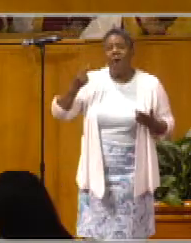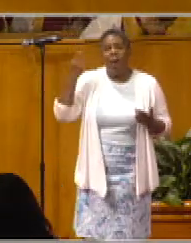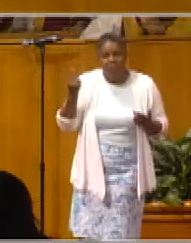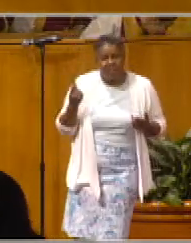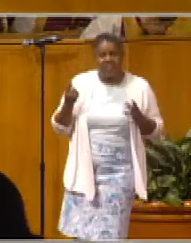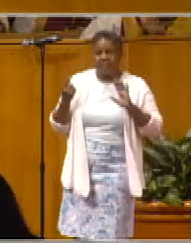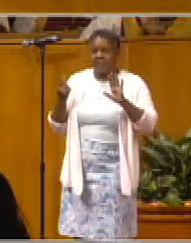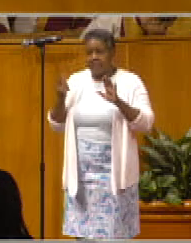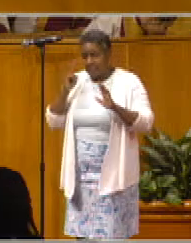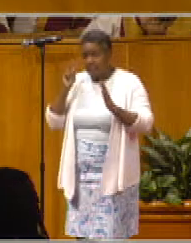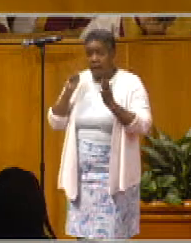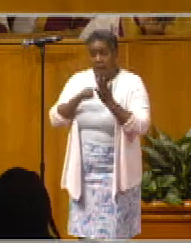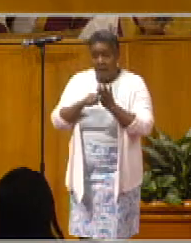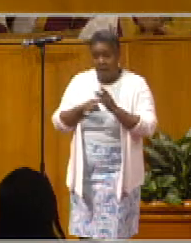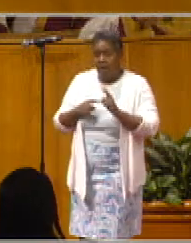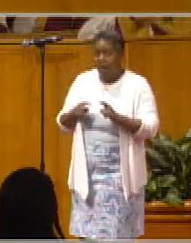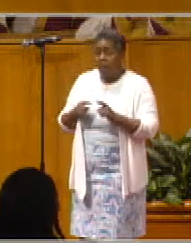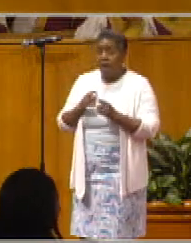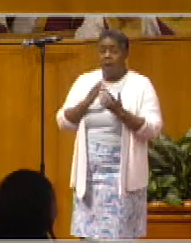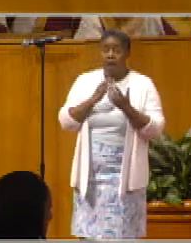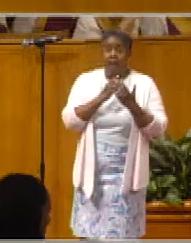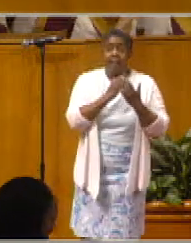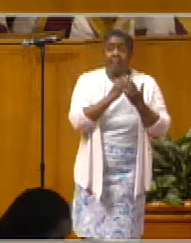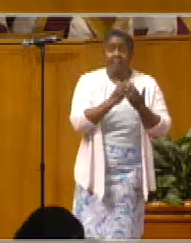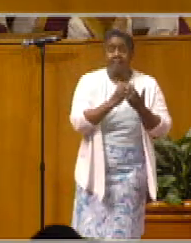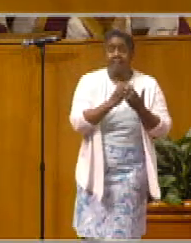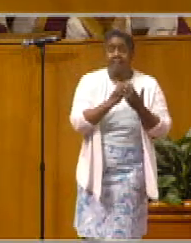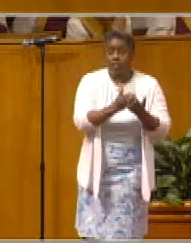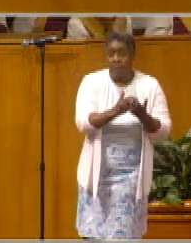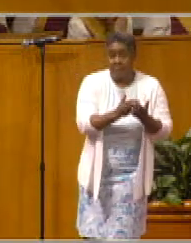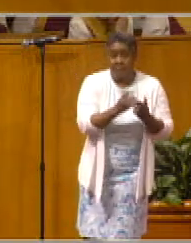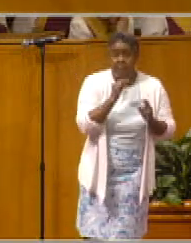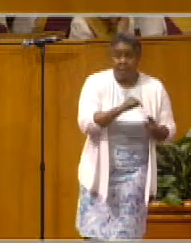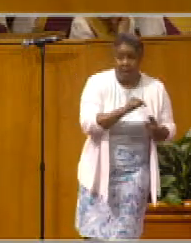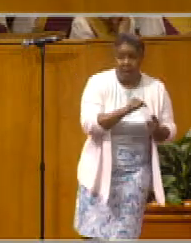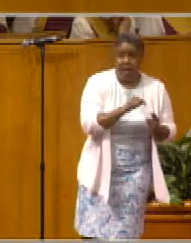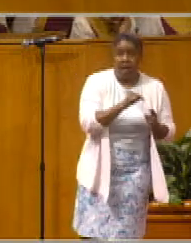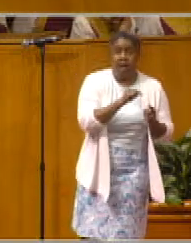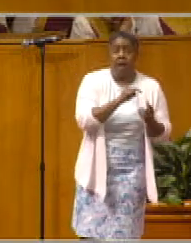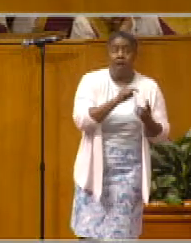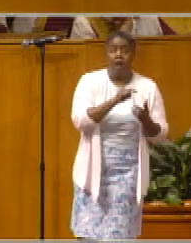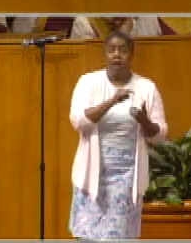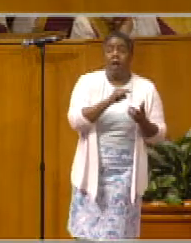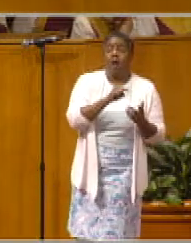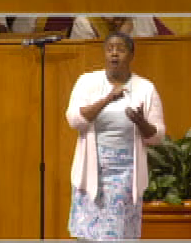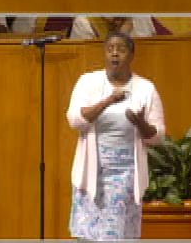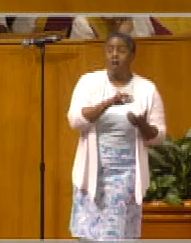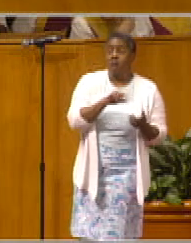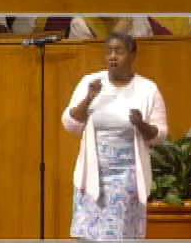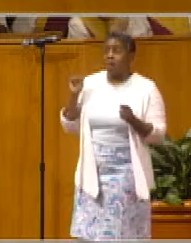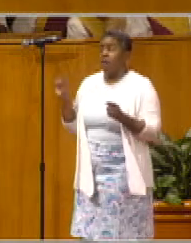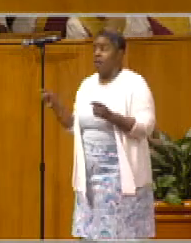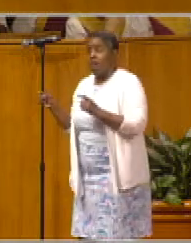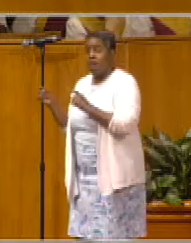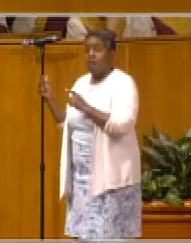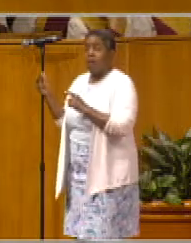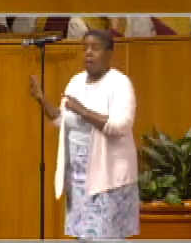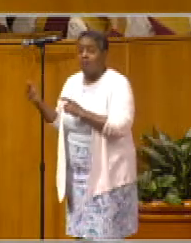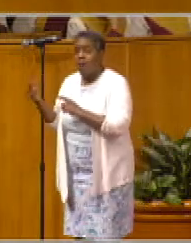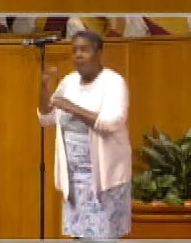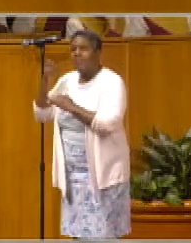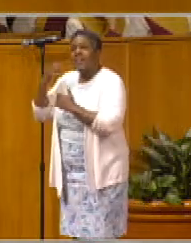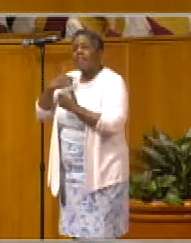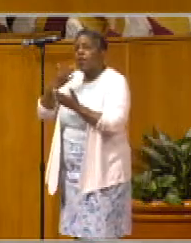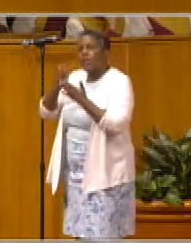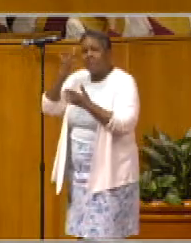Watch this. The ship they got on had survived the winter because they had enough good sense to